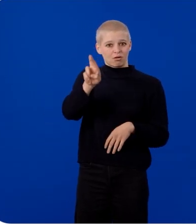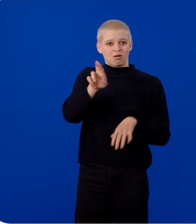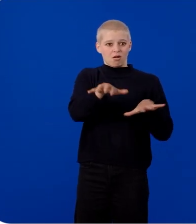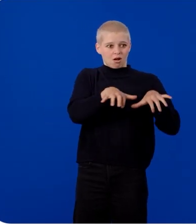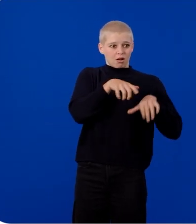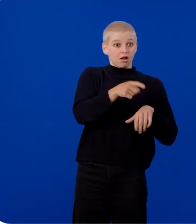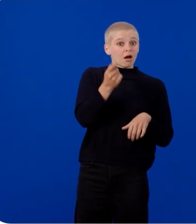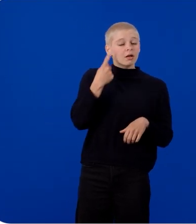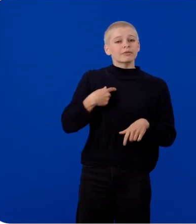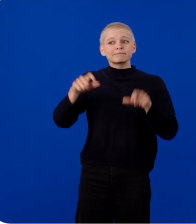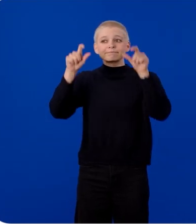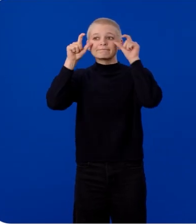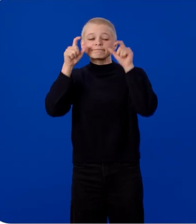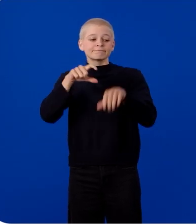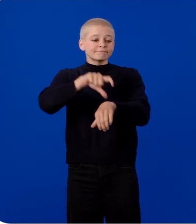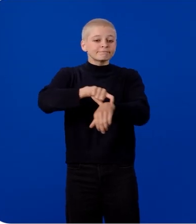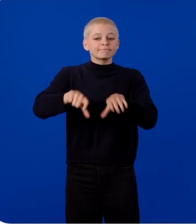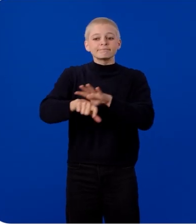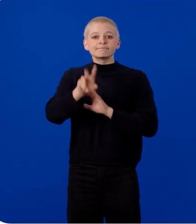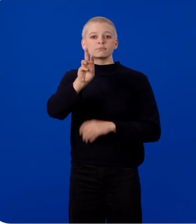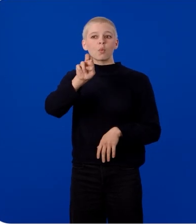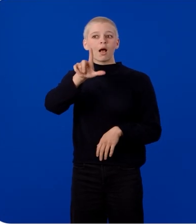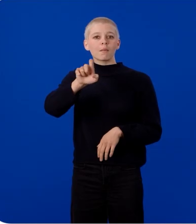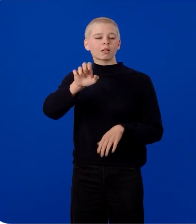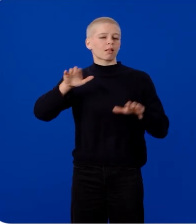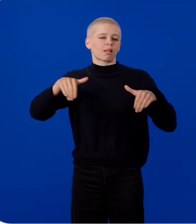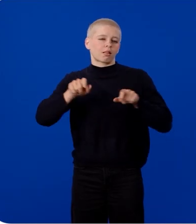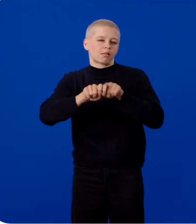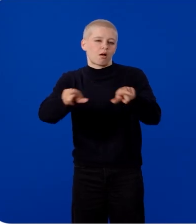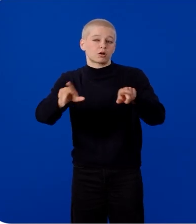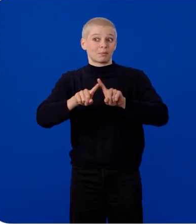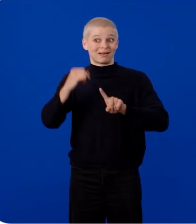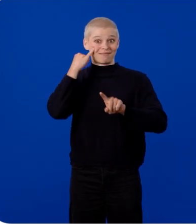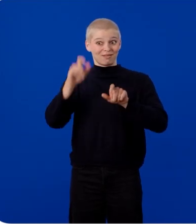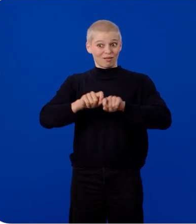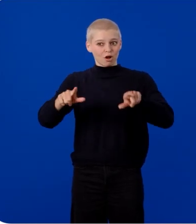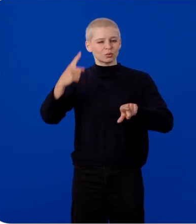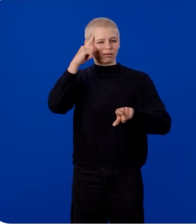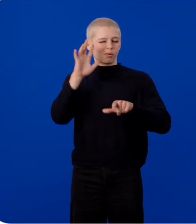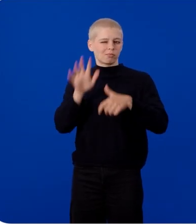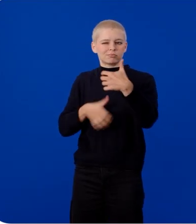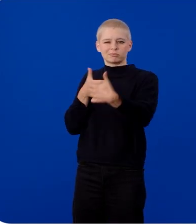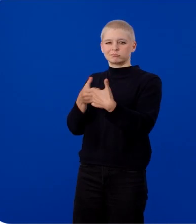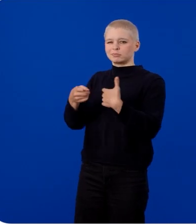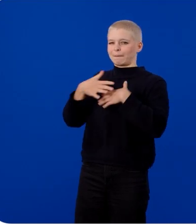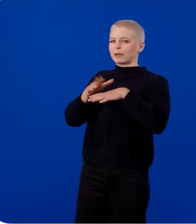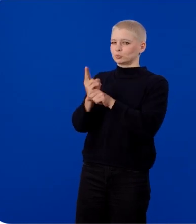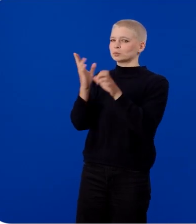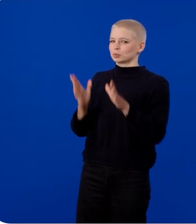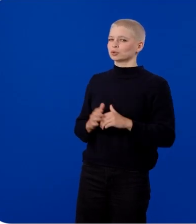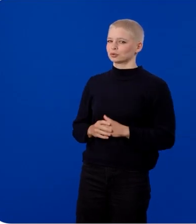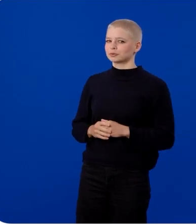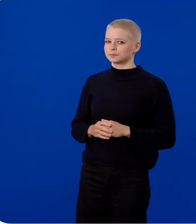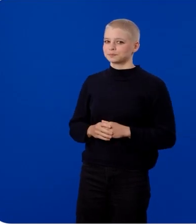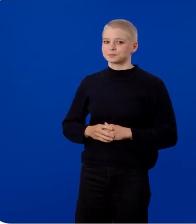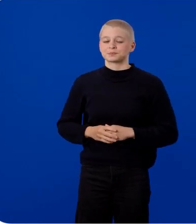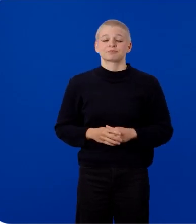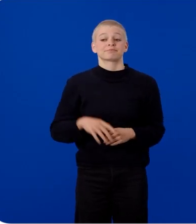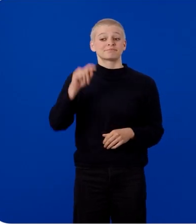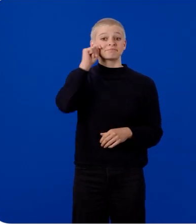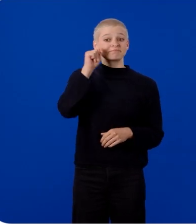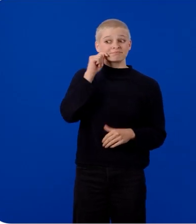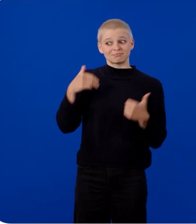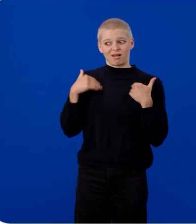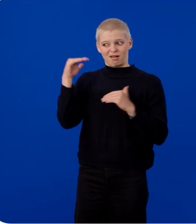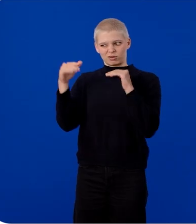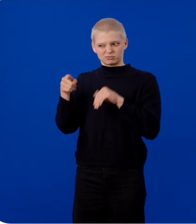launched, but we expect those wearable apps to be much more like the mainstream users that we'll discuss today. Teens and young adults are shaping